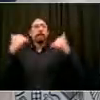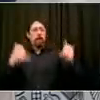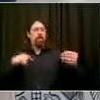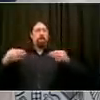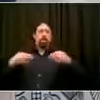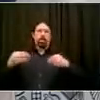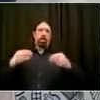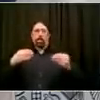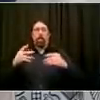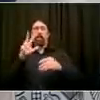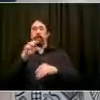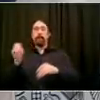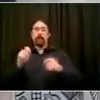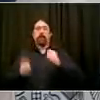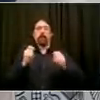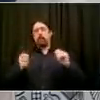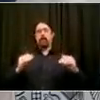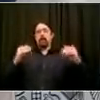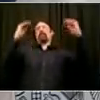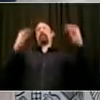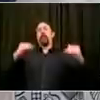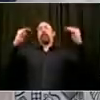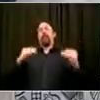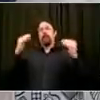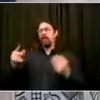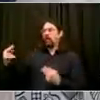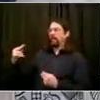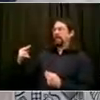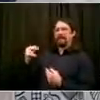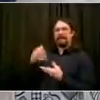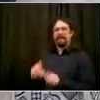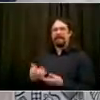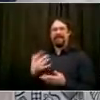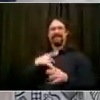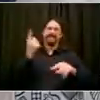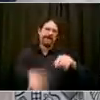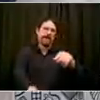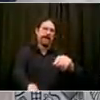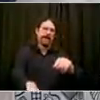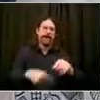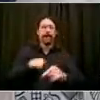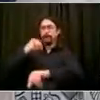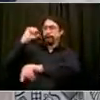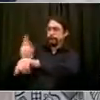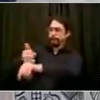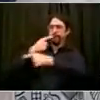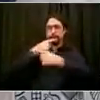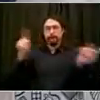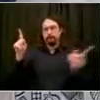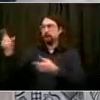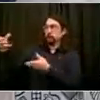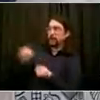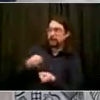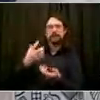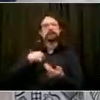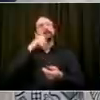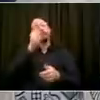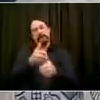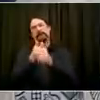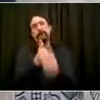number. So it was not a collective bargaining issue. It was not a deal with the union. It was something our healthcare team and